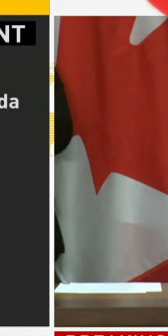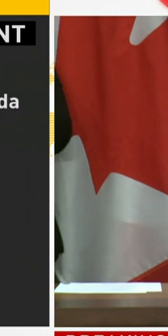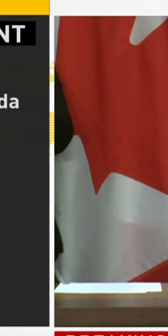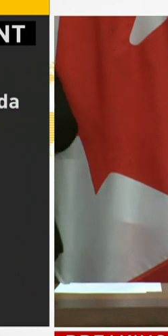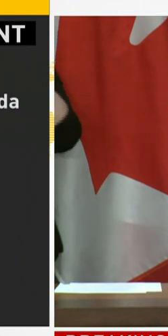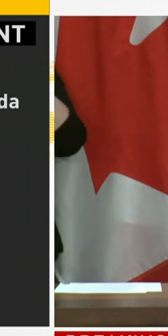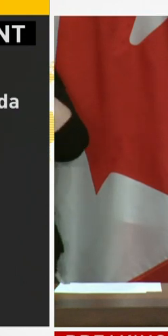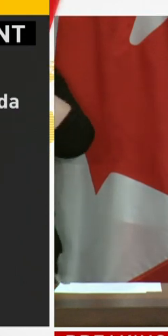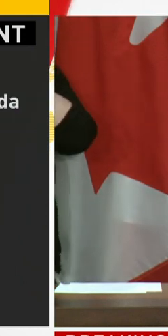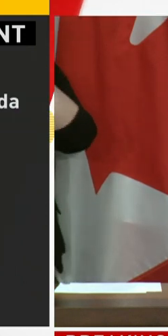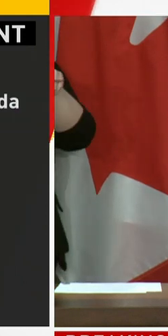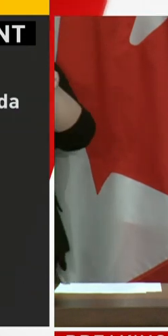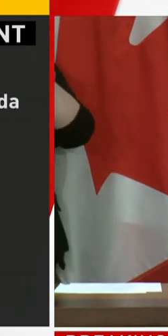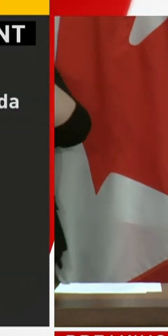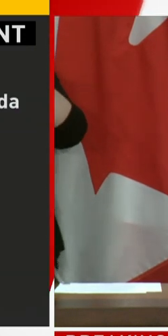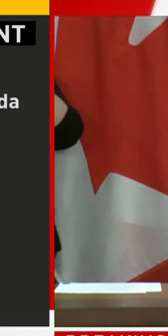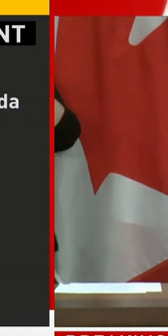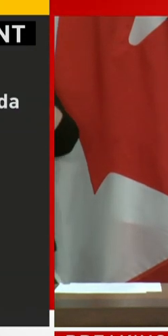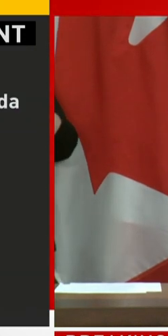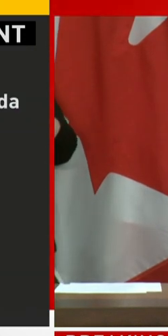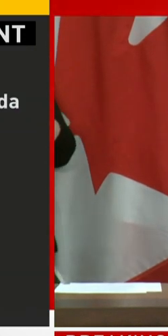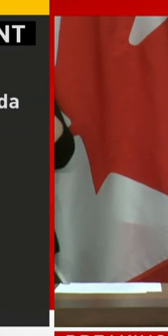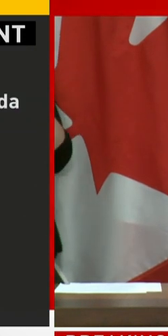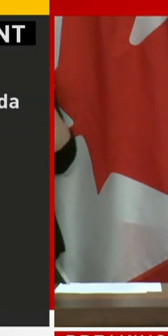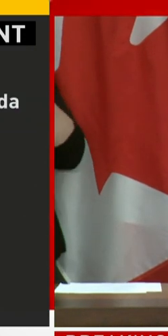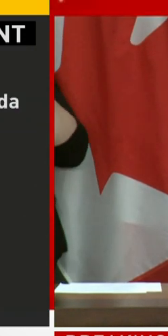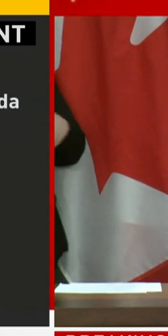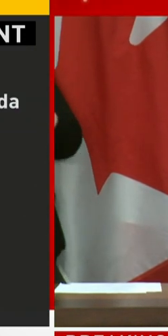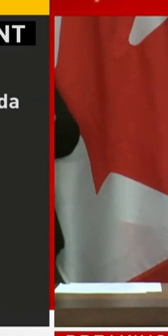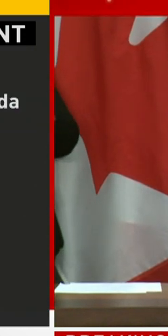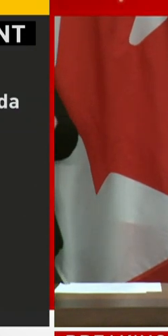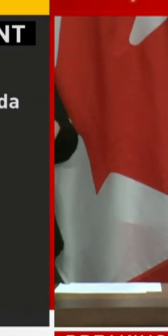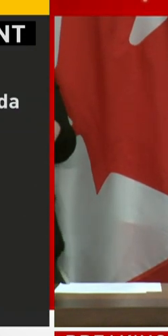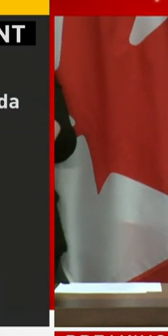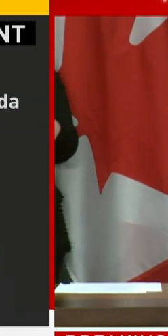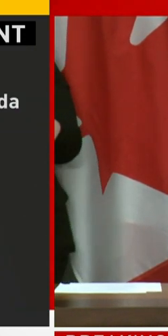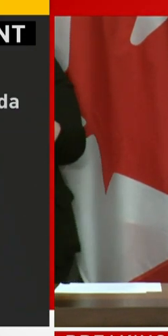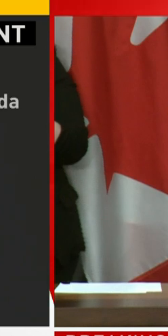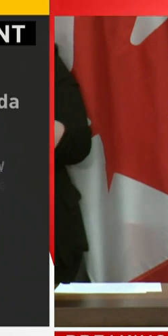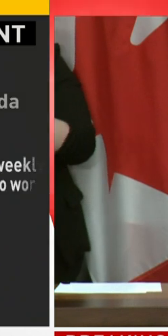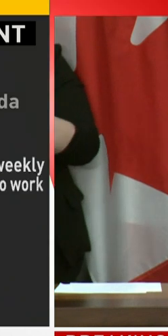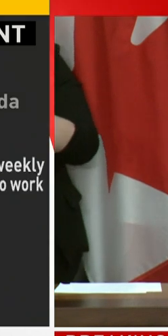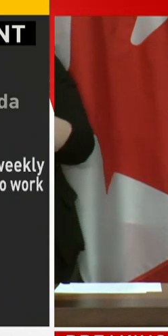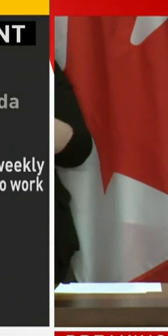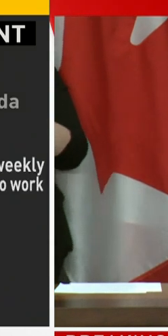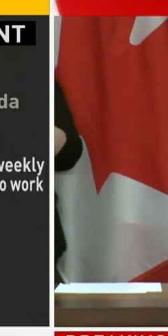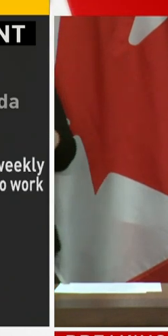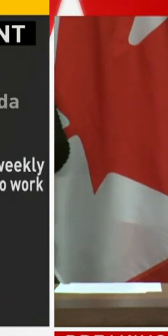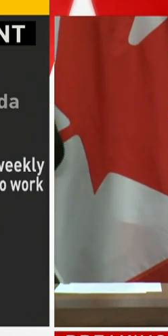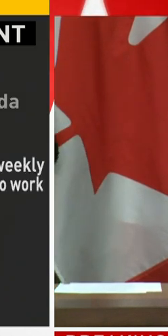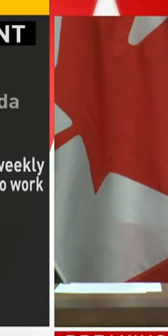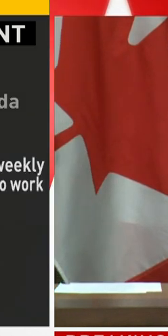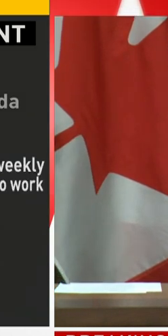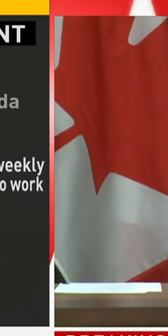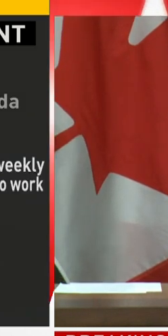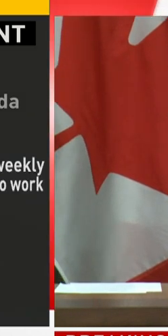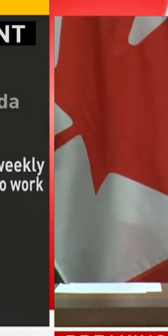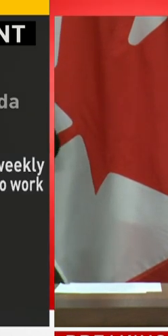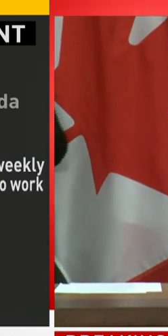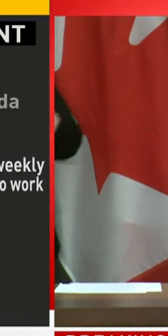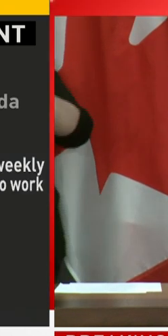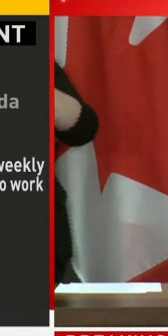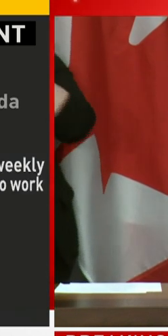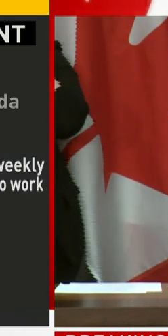non-essential travel back and forth. So consistent with both countries, we've asked people to stay at home if they can stay at